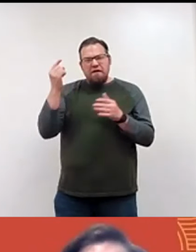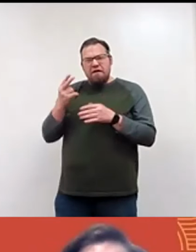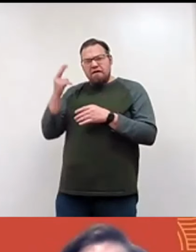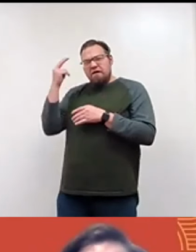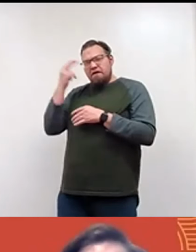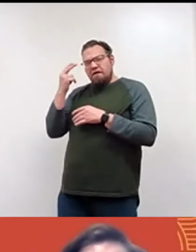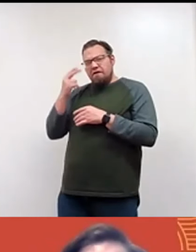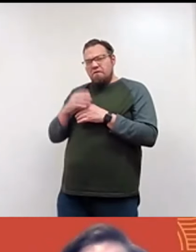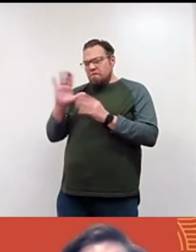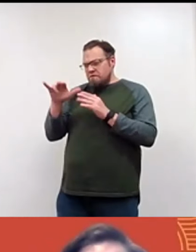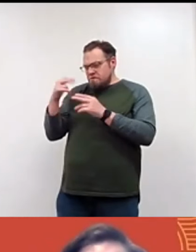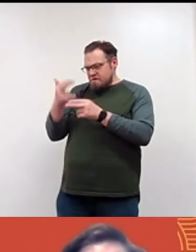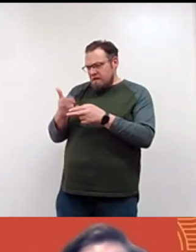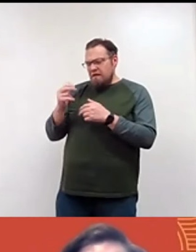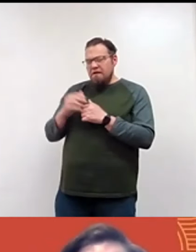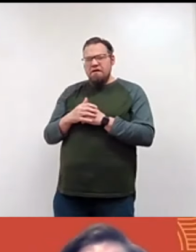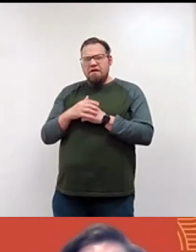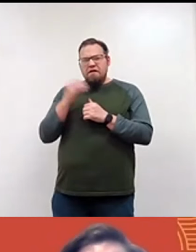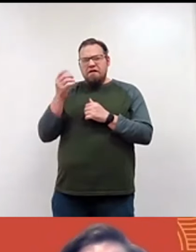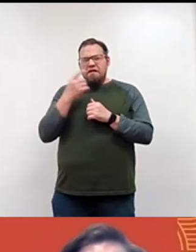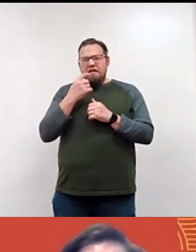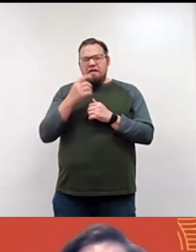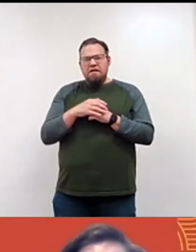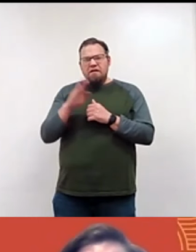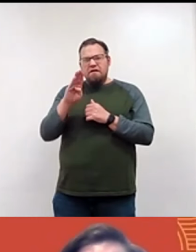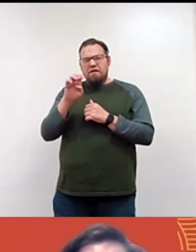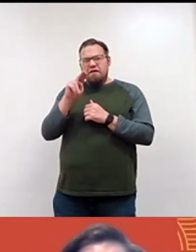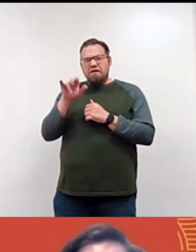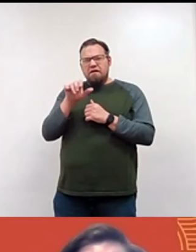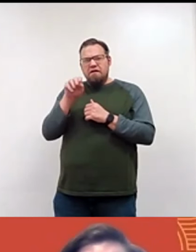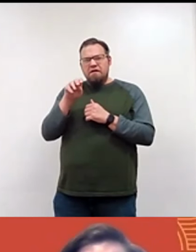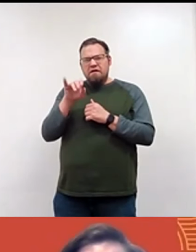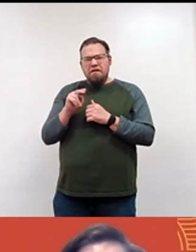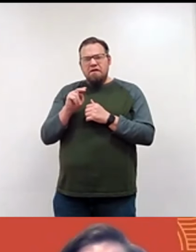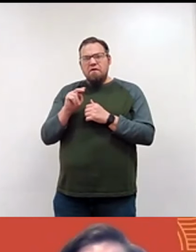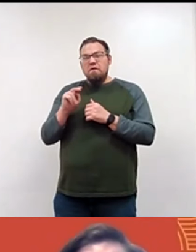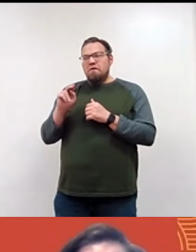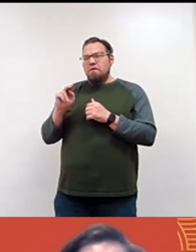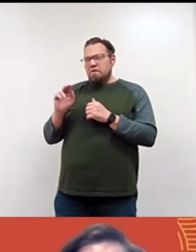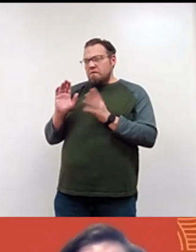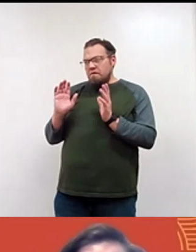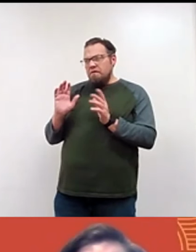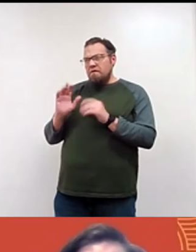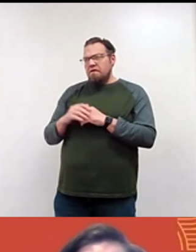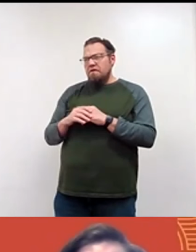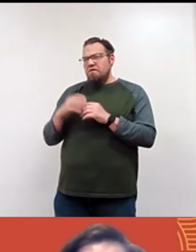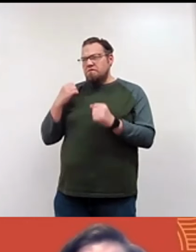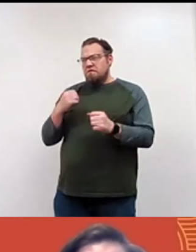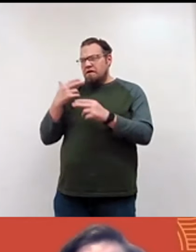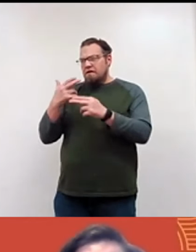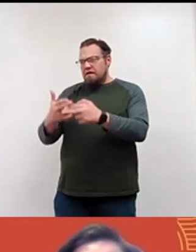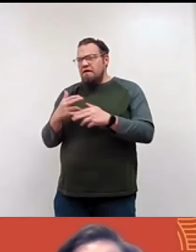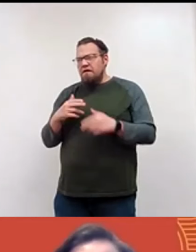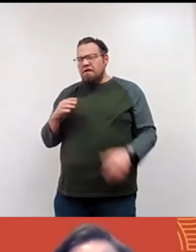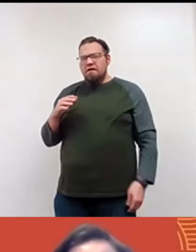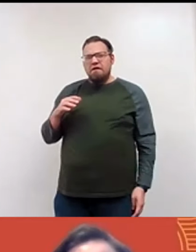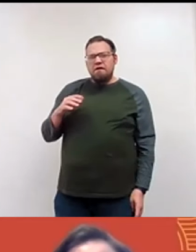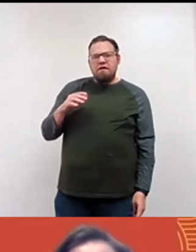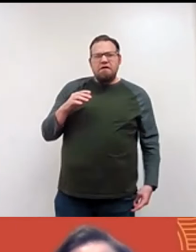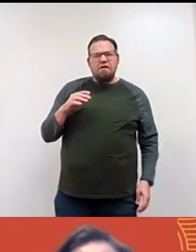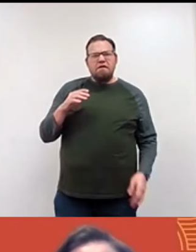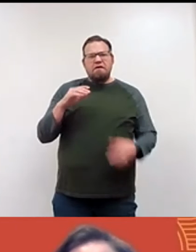is your name? And he said, Benjamin. And the teacher says, wow, that's a strong name.